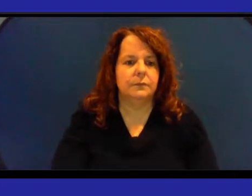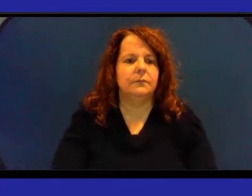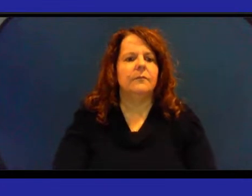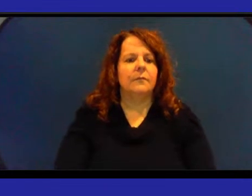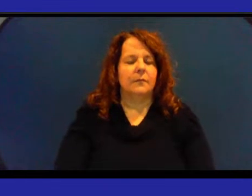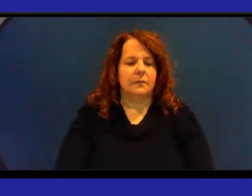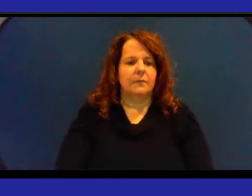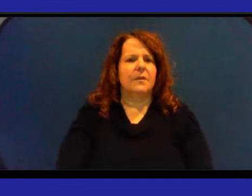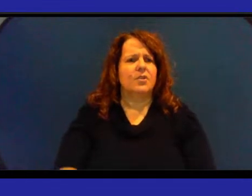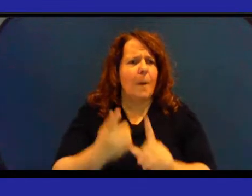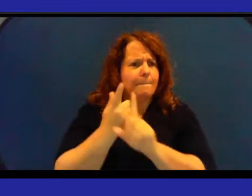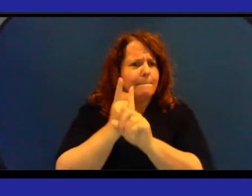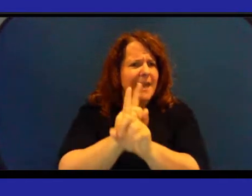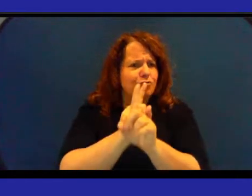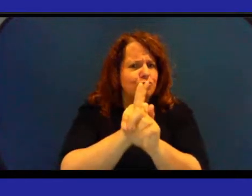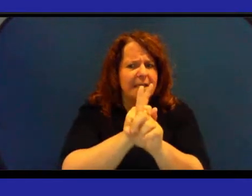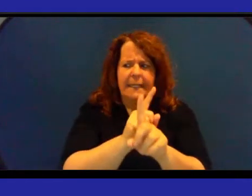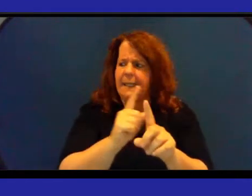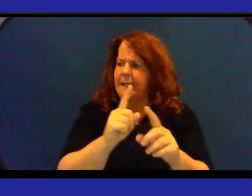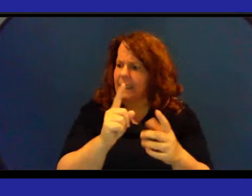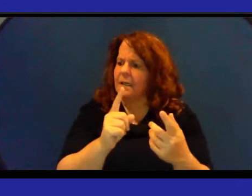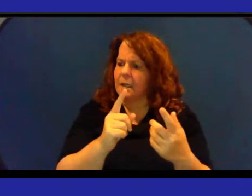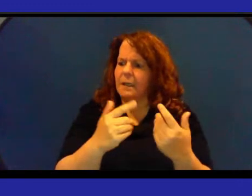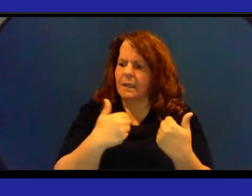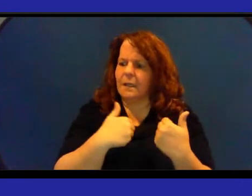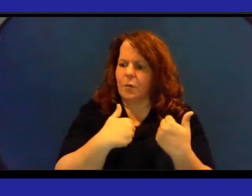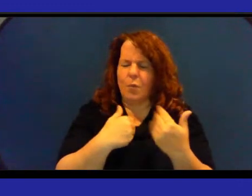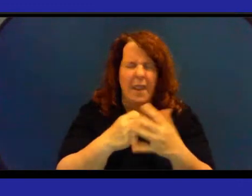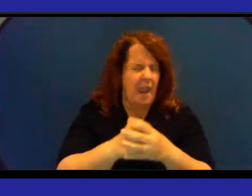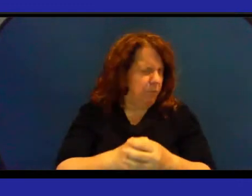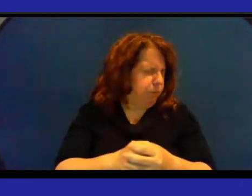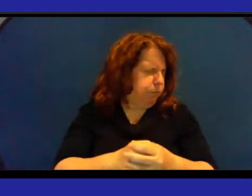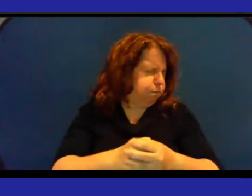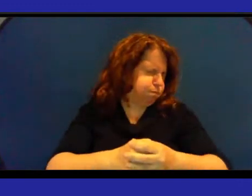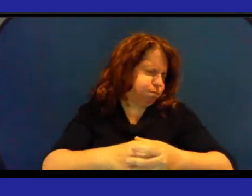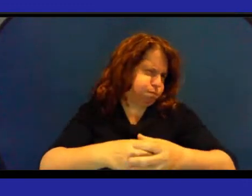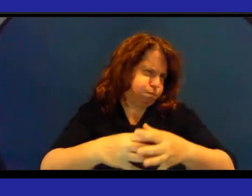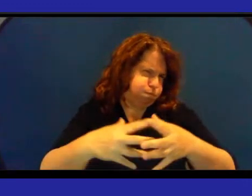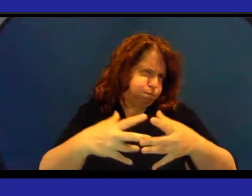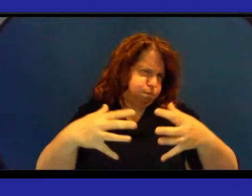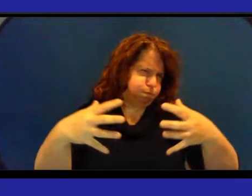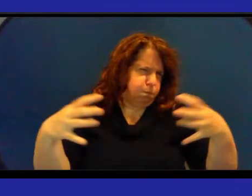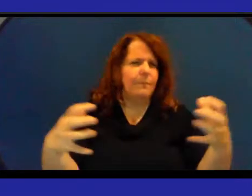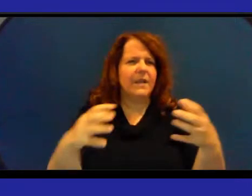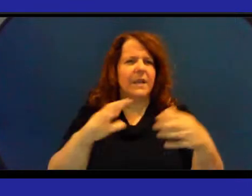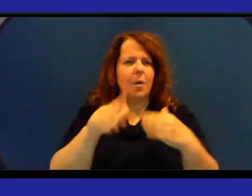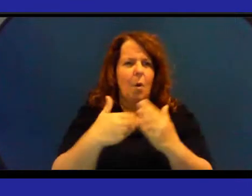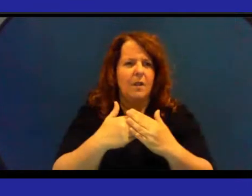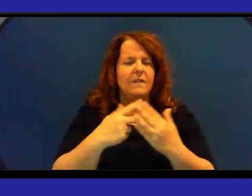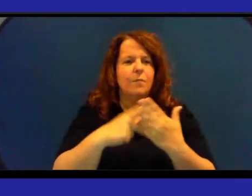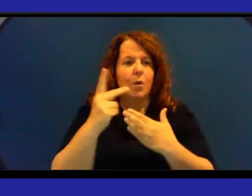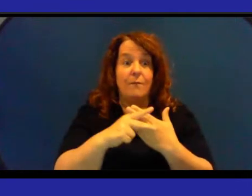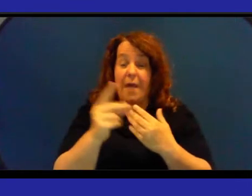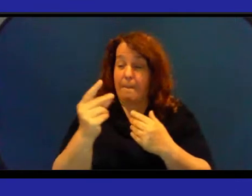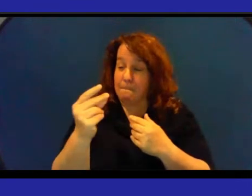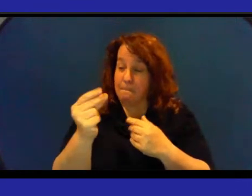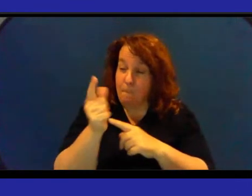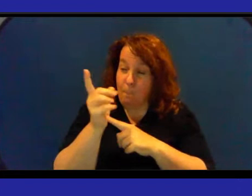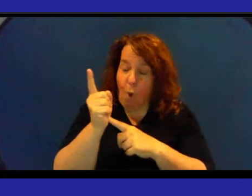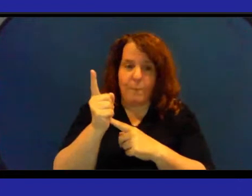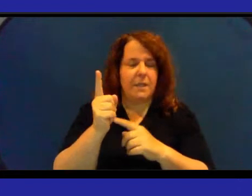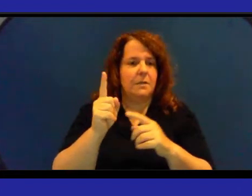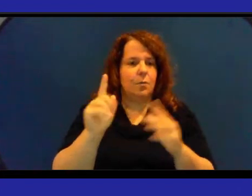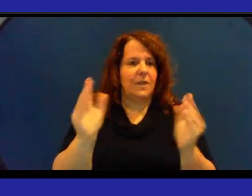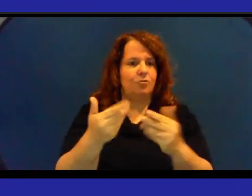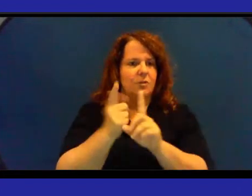been one of our, as you can see, we have tremendous growth we're experiencing in all the programs, but from the moment that we introduced mentoring, it has